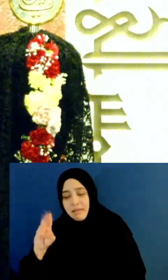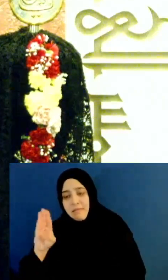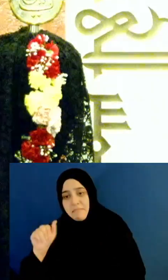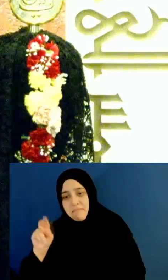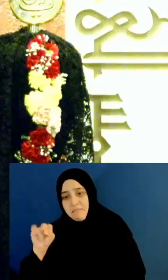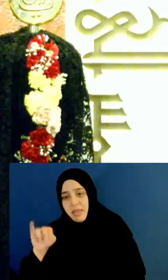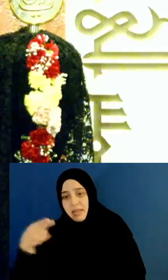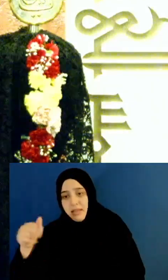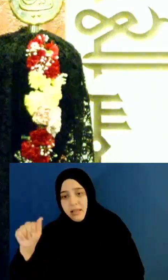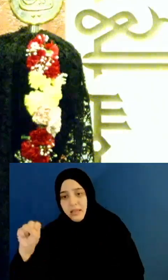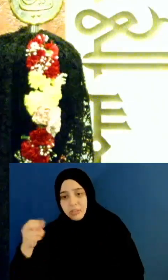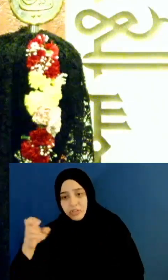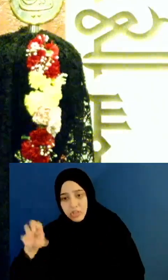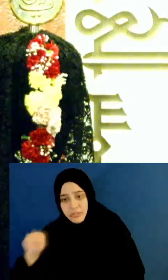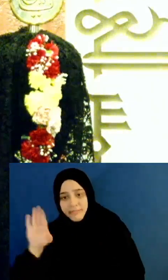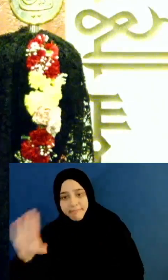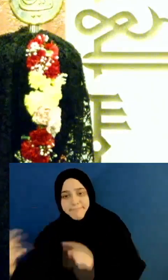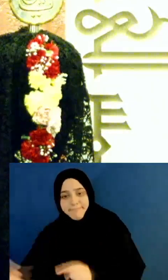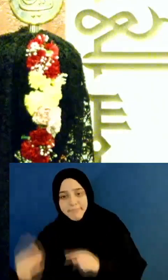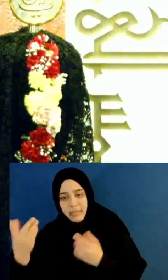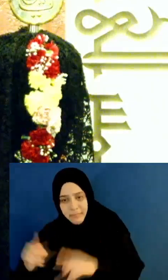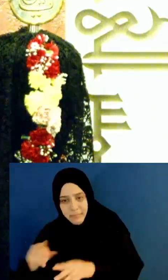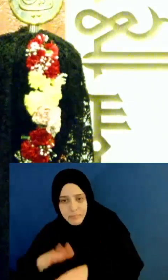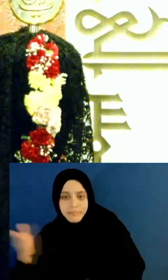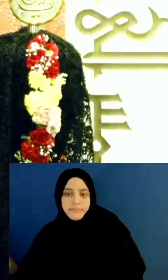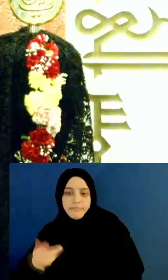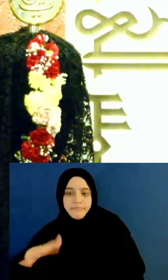Allahumma salli ala Muhammadin wa ala Muhammad.